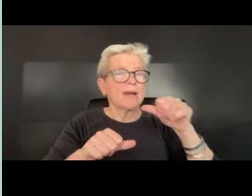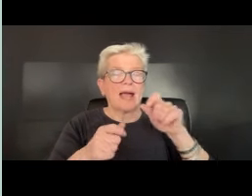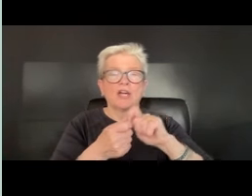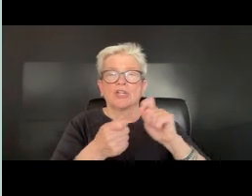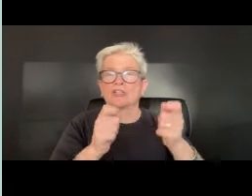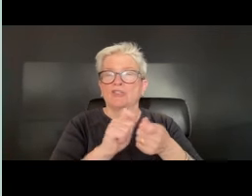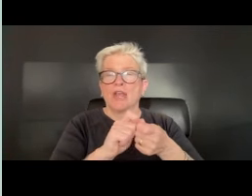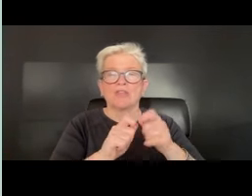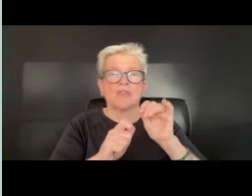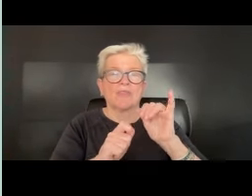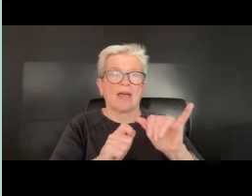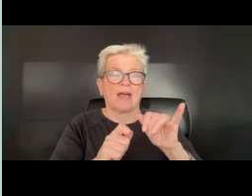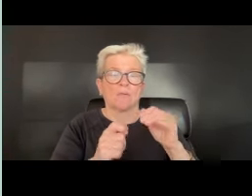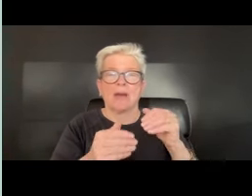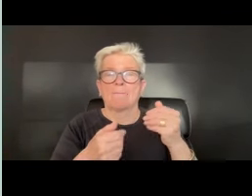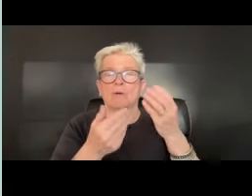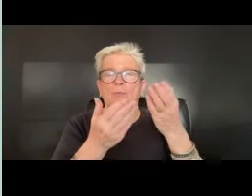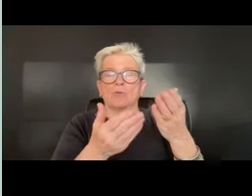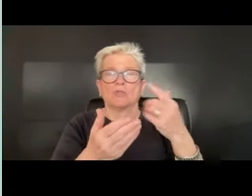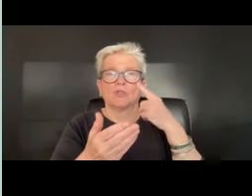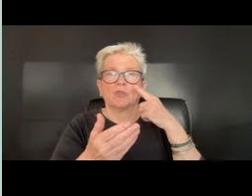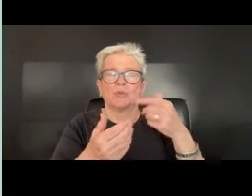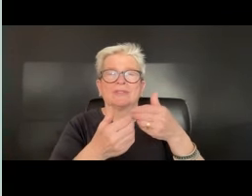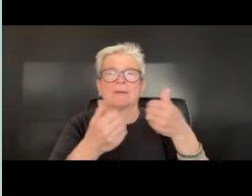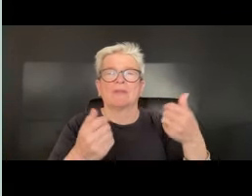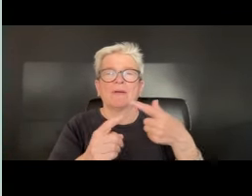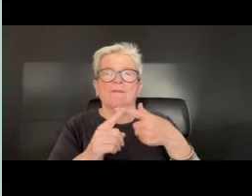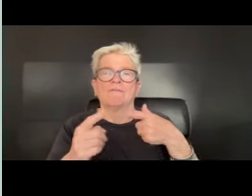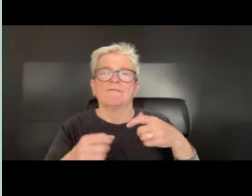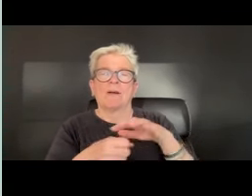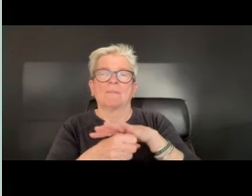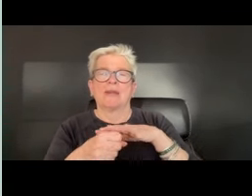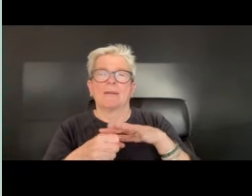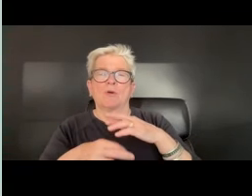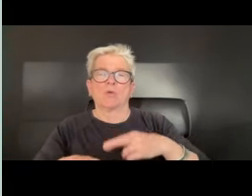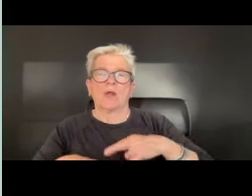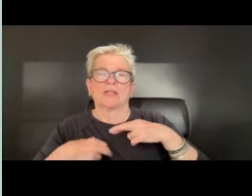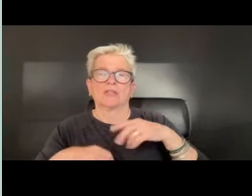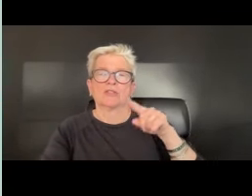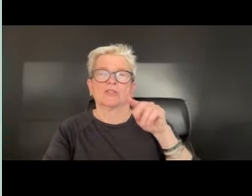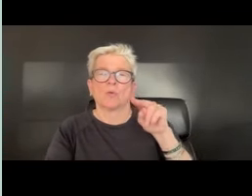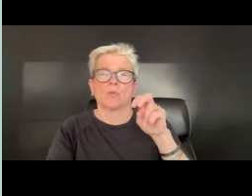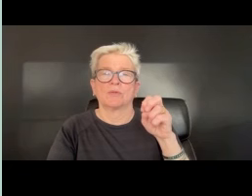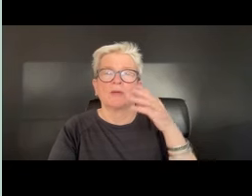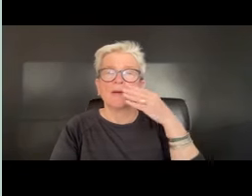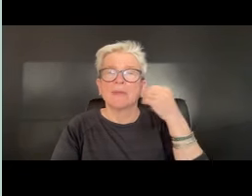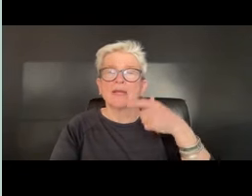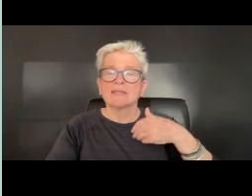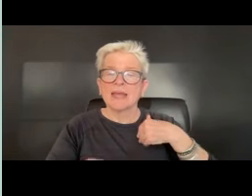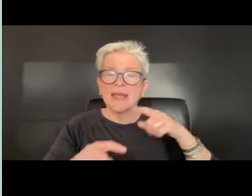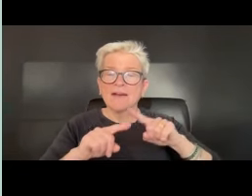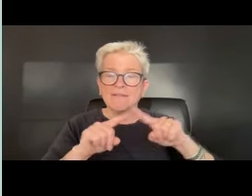to distinguish them from neighborhood residential zones, as they already have kind of different roles.